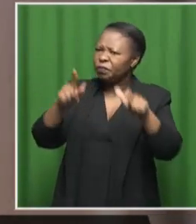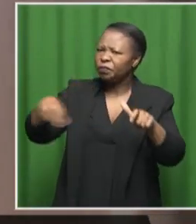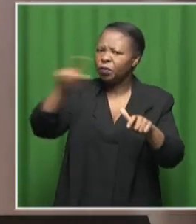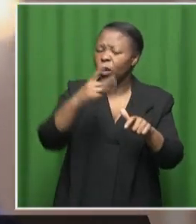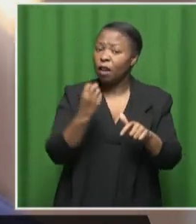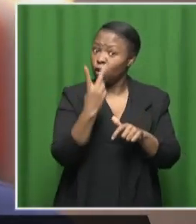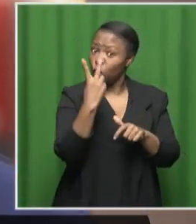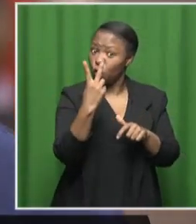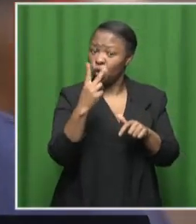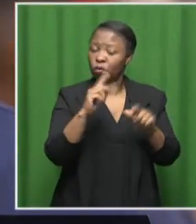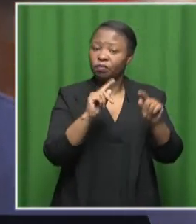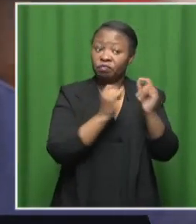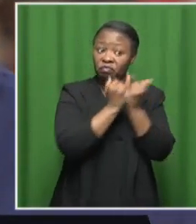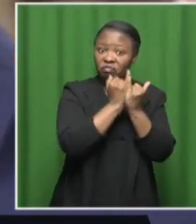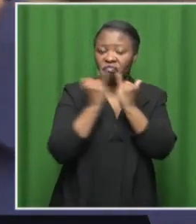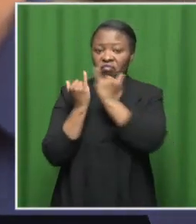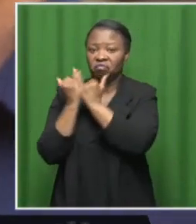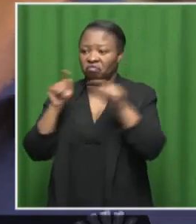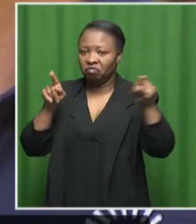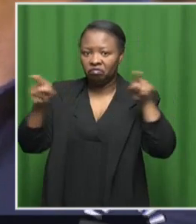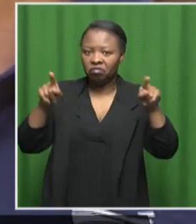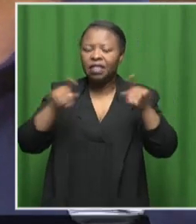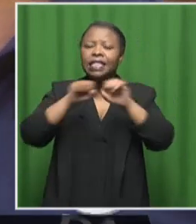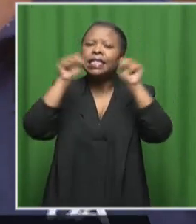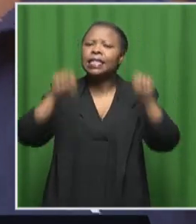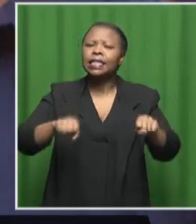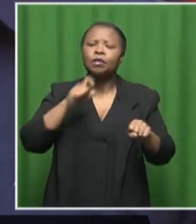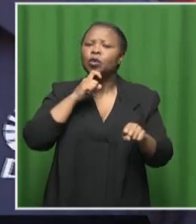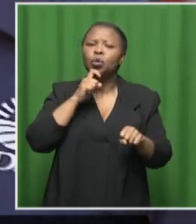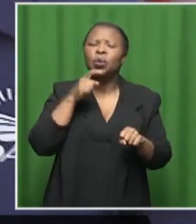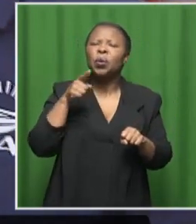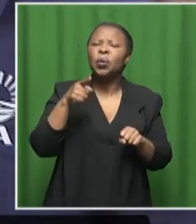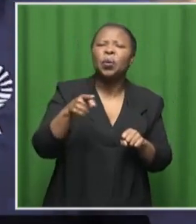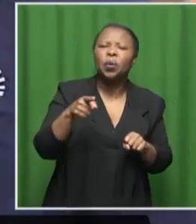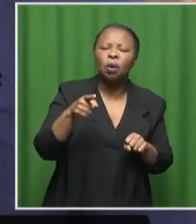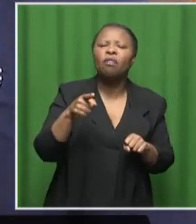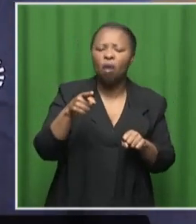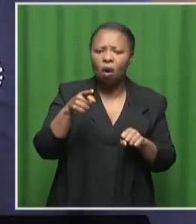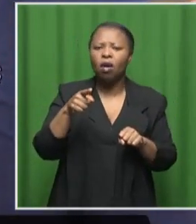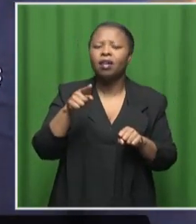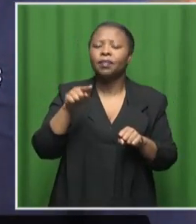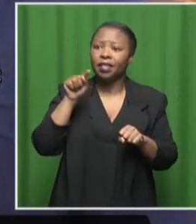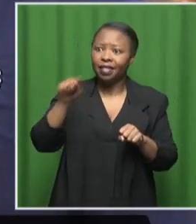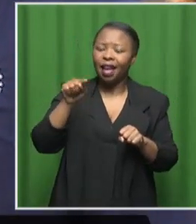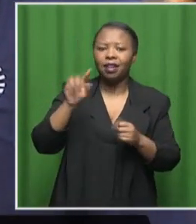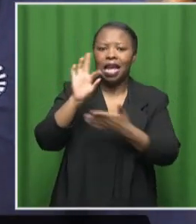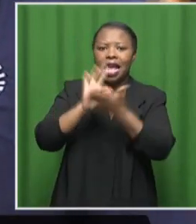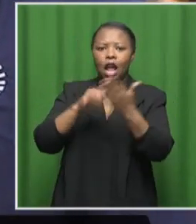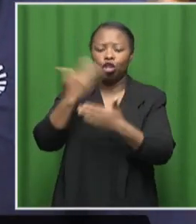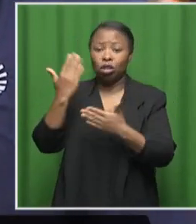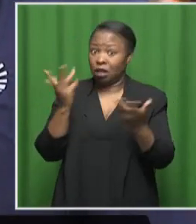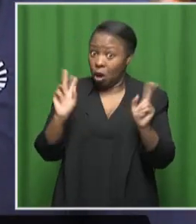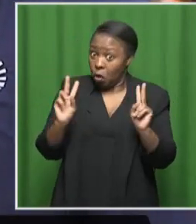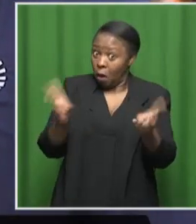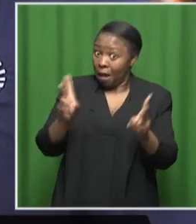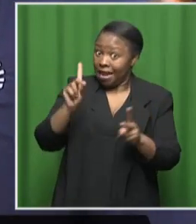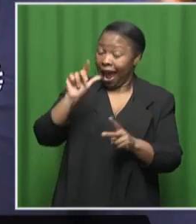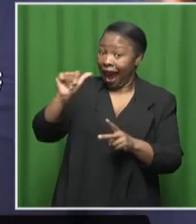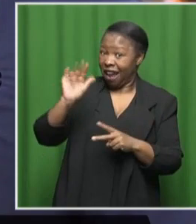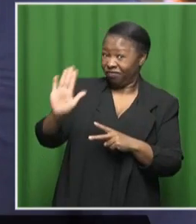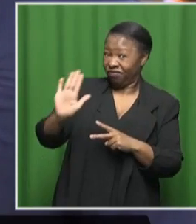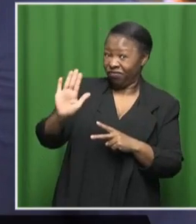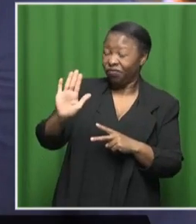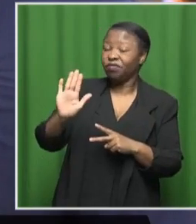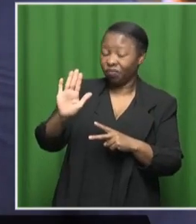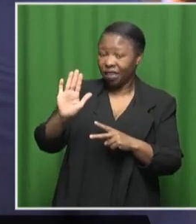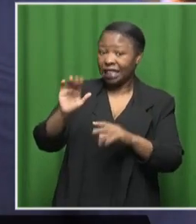the position of provincial leader. Which system do you then use for that particular election? Is it the usual Democratic Alliance